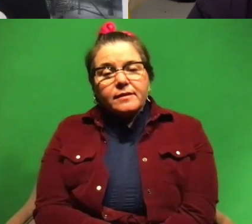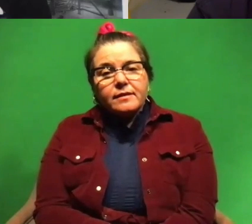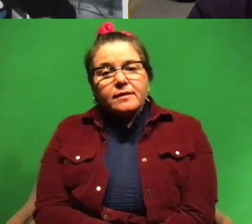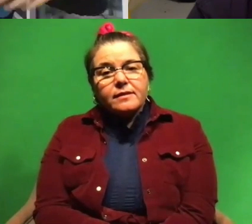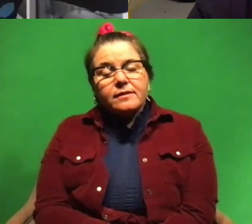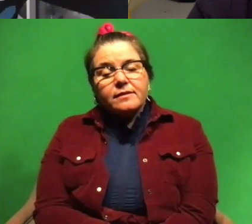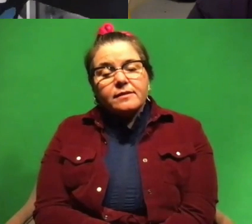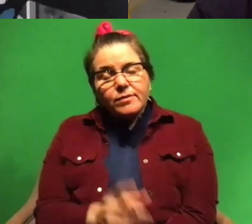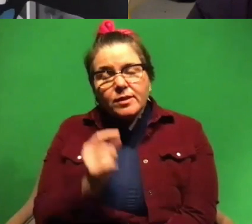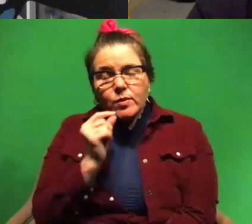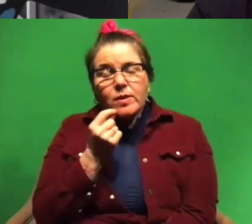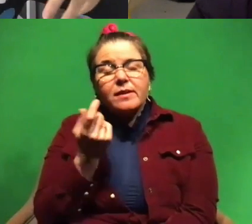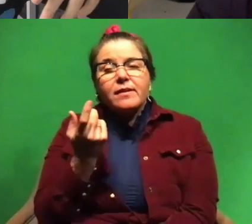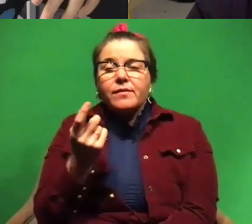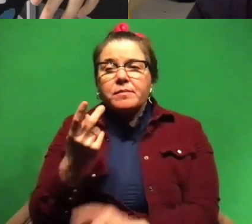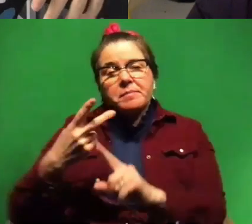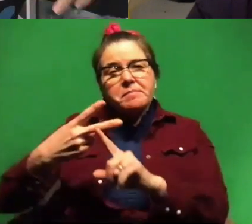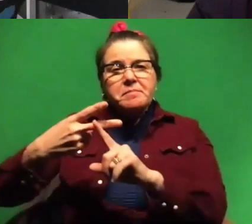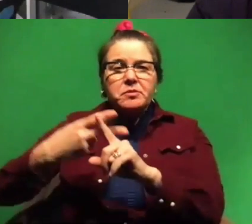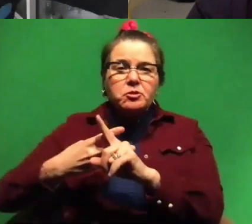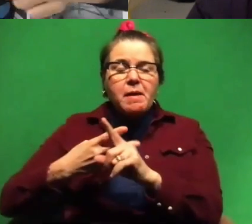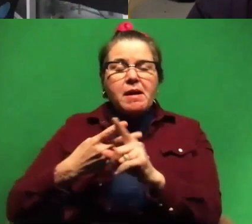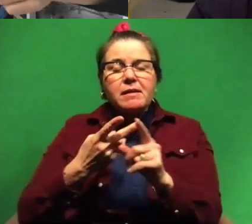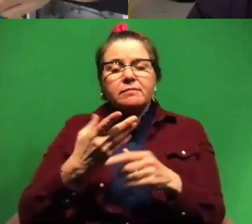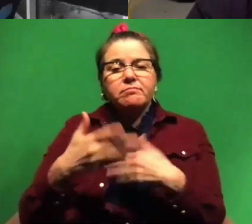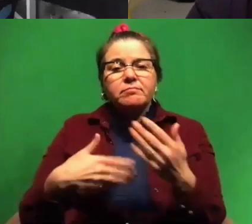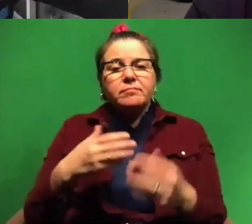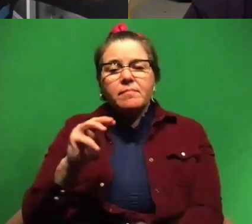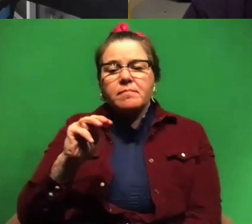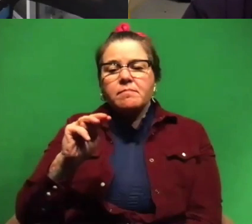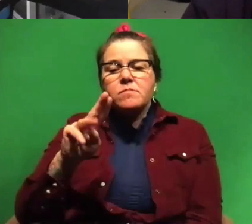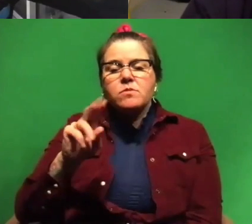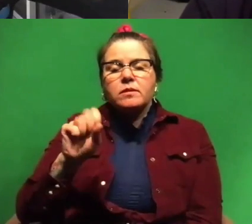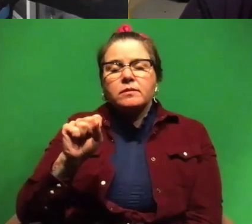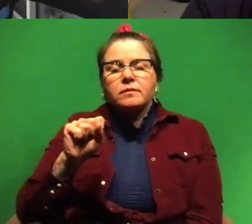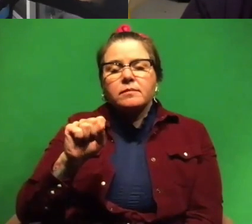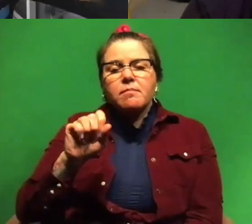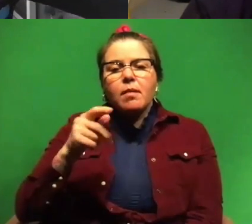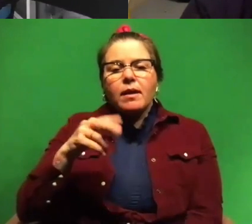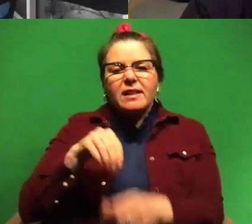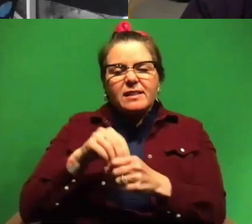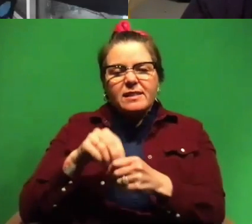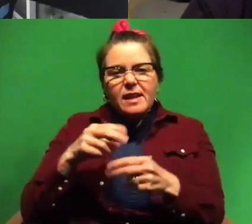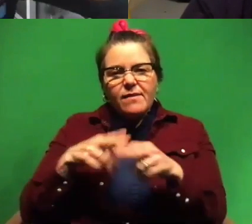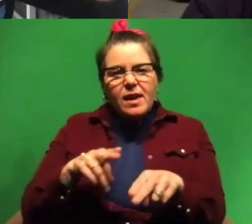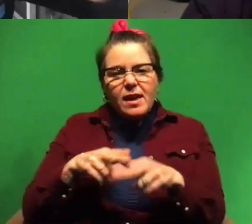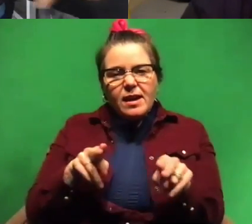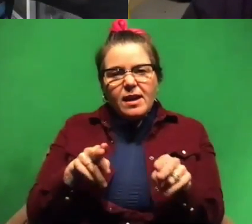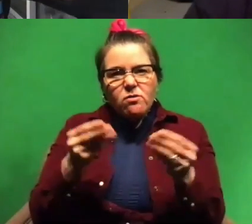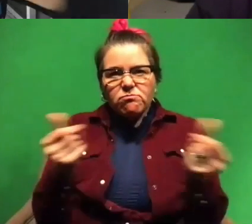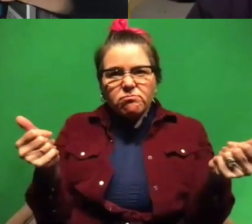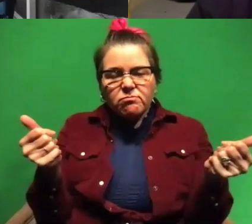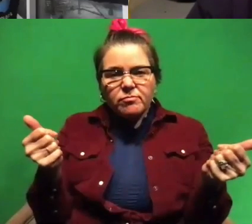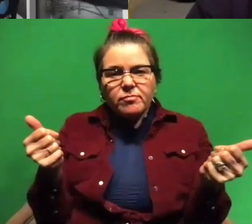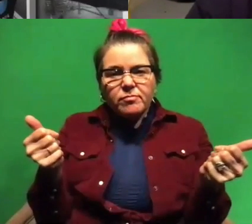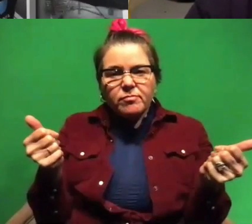really cool. And after a couple months, the mucus plug inside of the eggs, like, goes away, and you